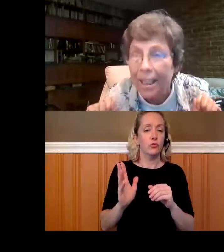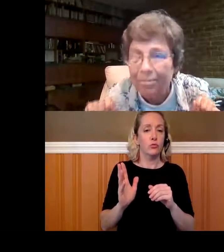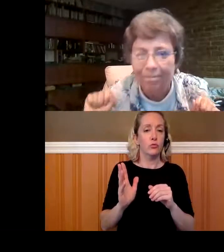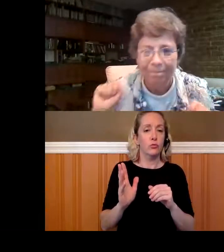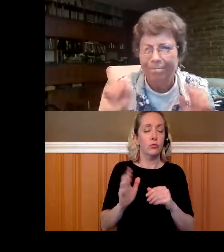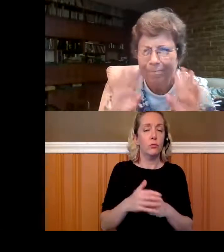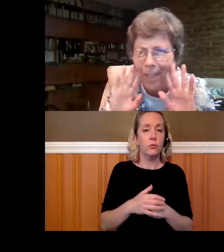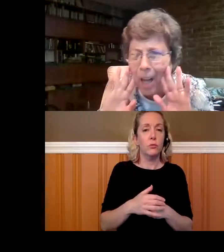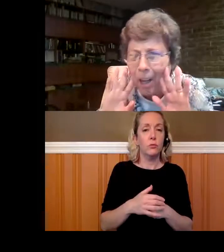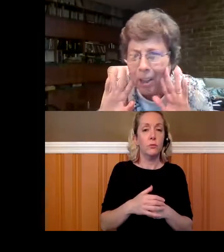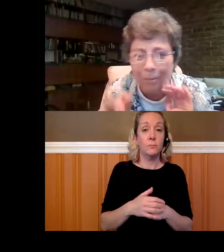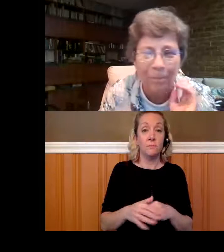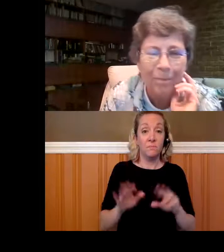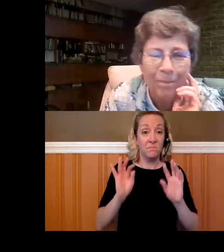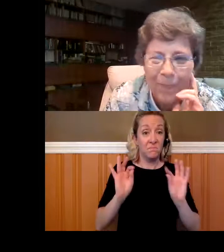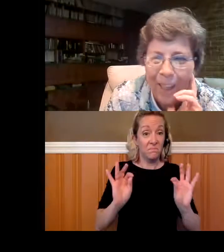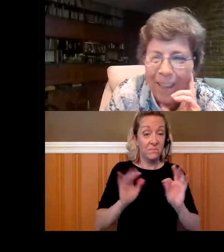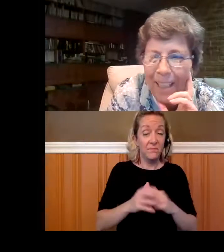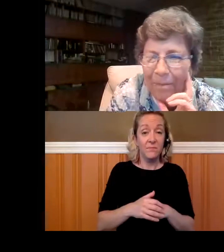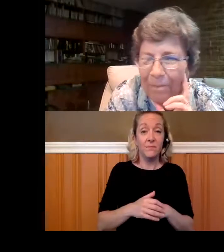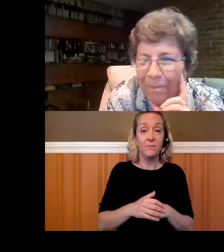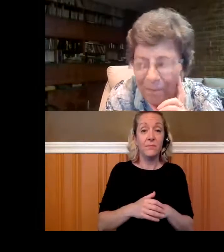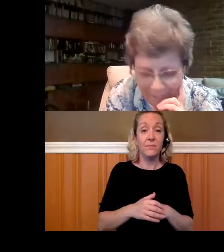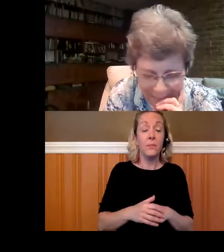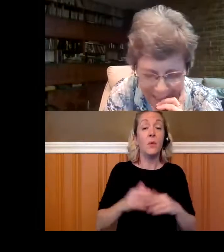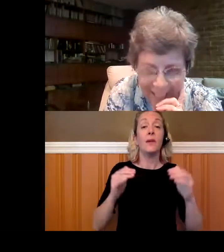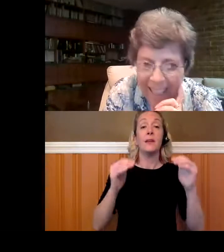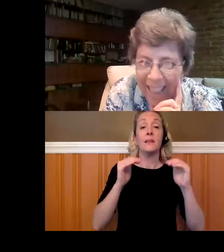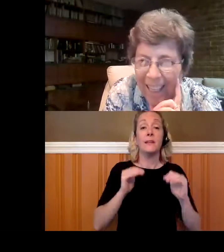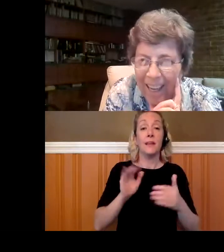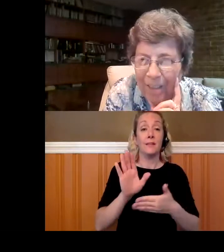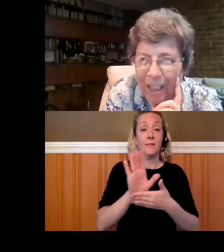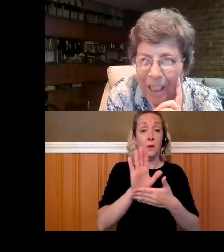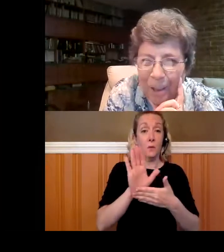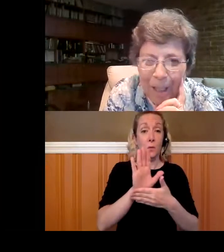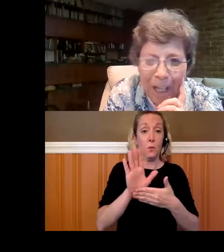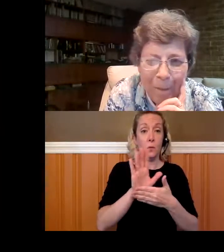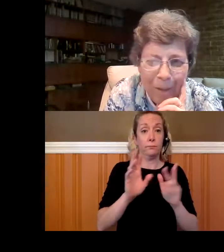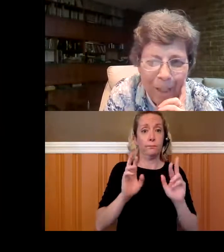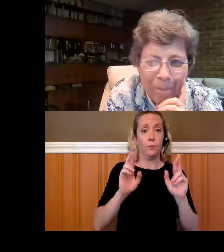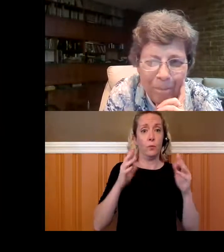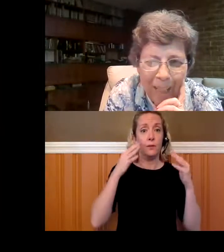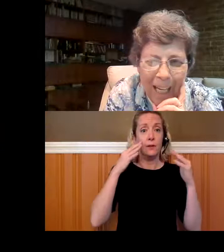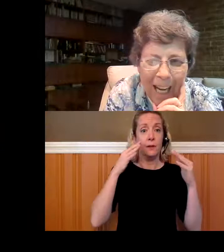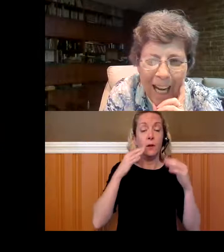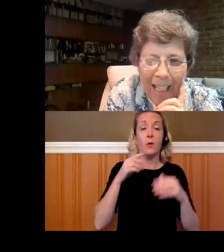action. All right. All right. We're going to go to another movie. And this